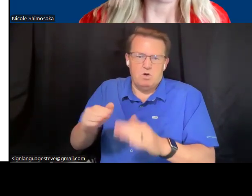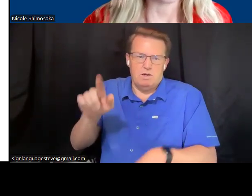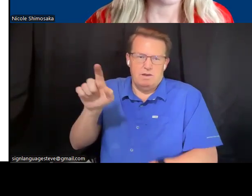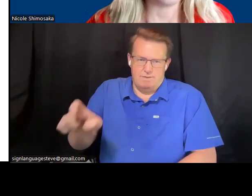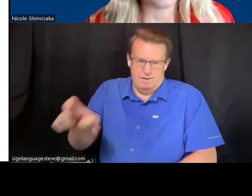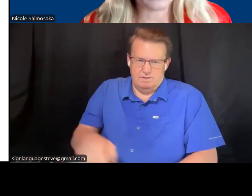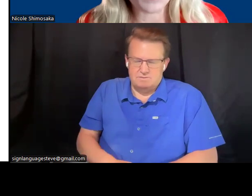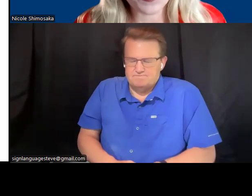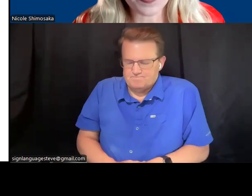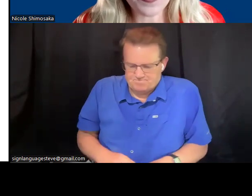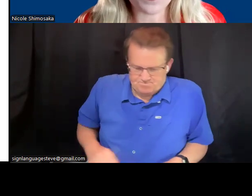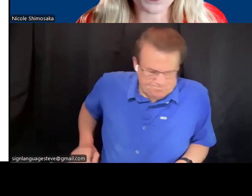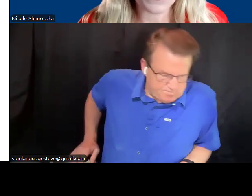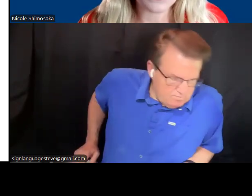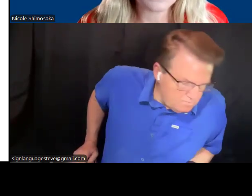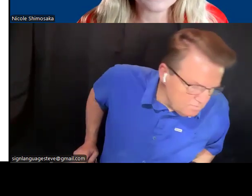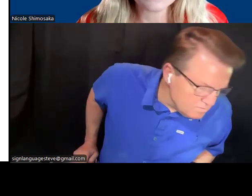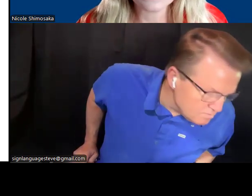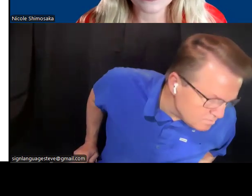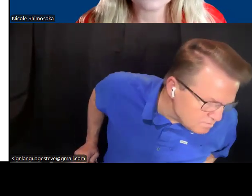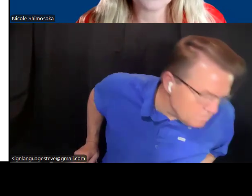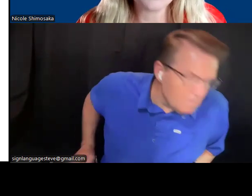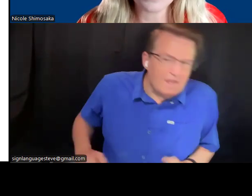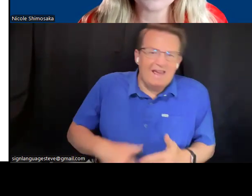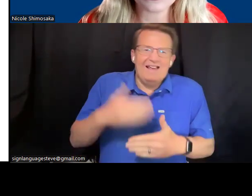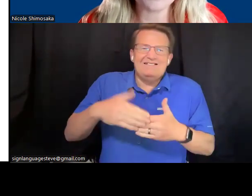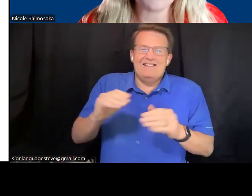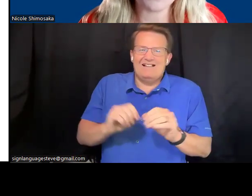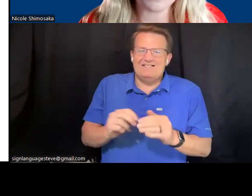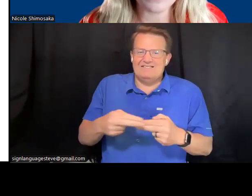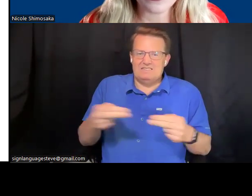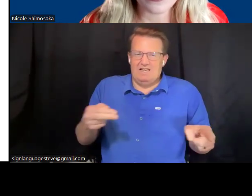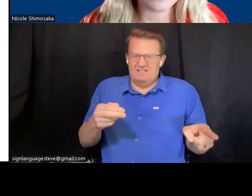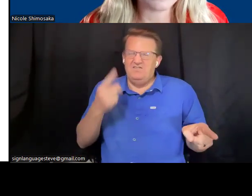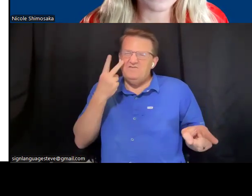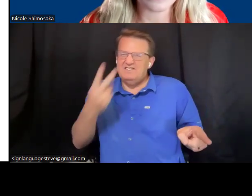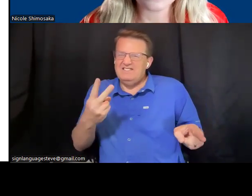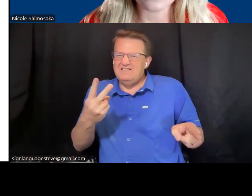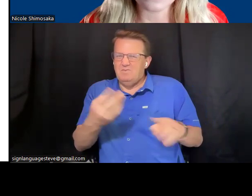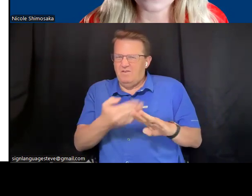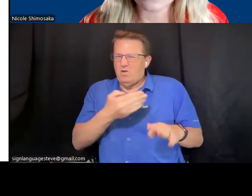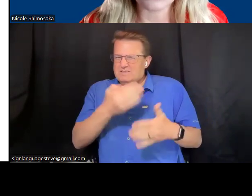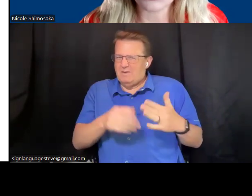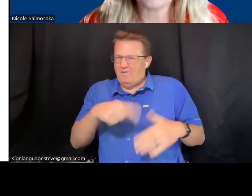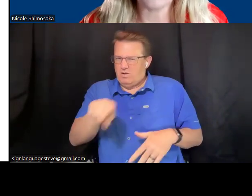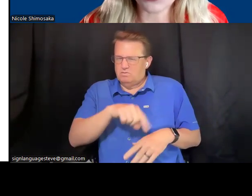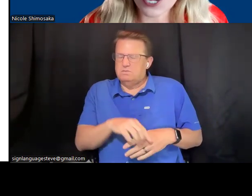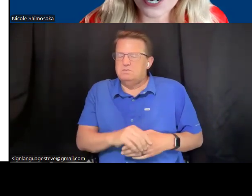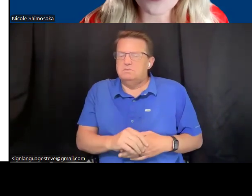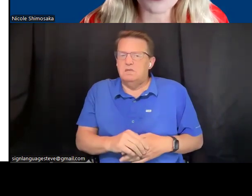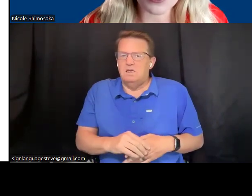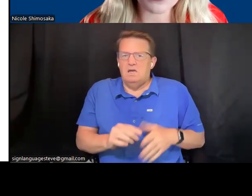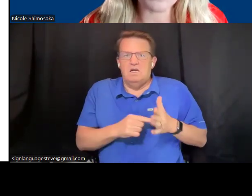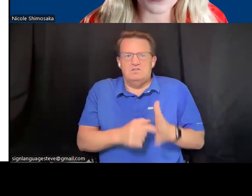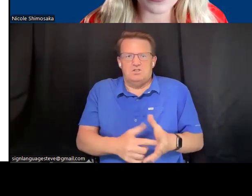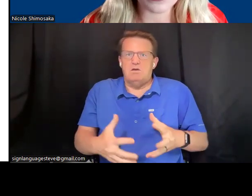Next slide, please. This is a slide some of you have seen before, and it shows a lot of